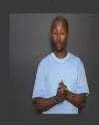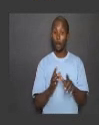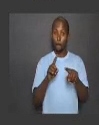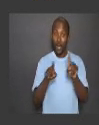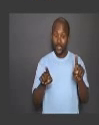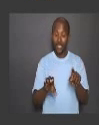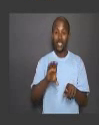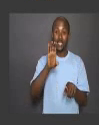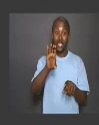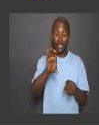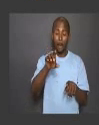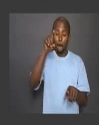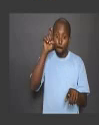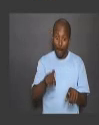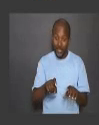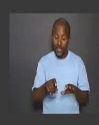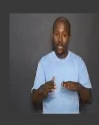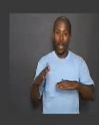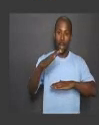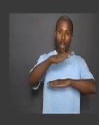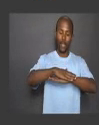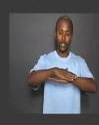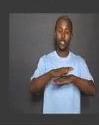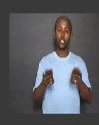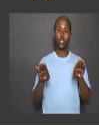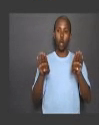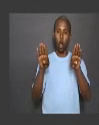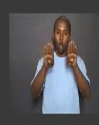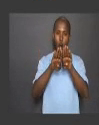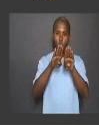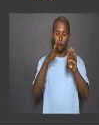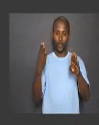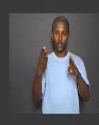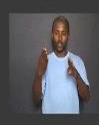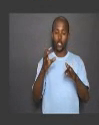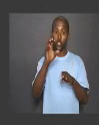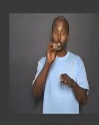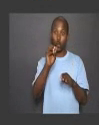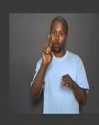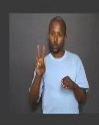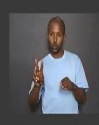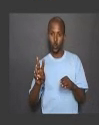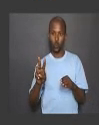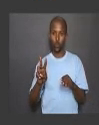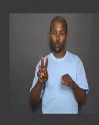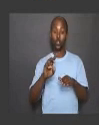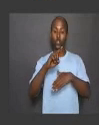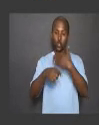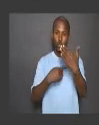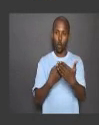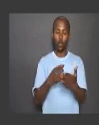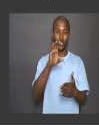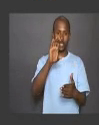But c must lie in the open interval 0, 2, so